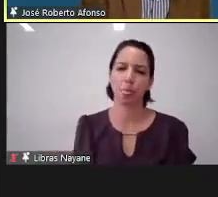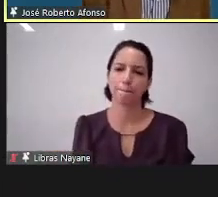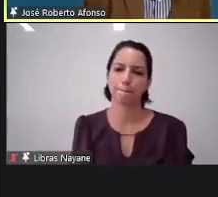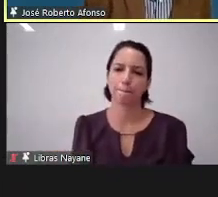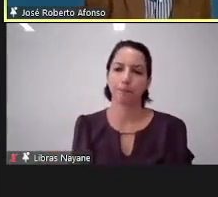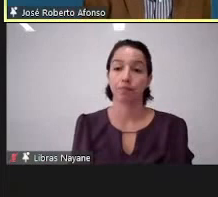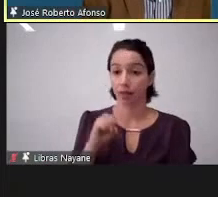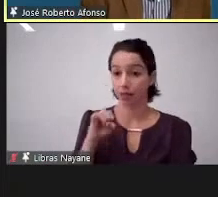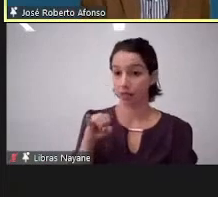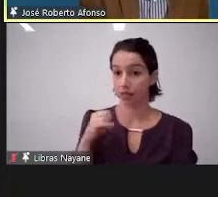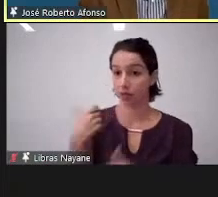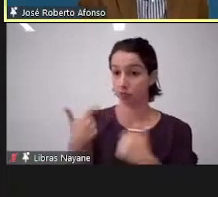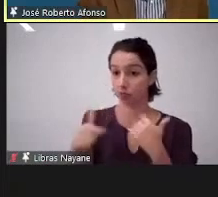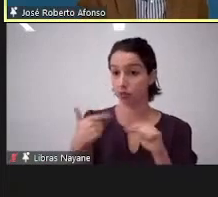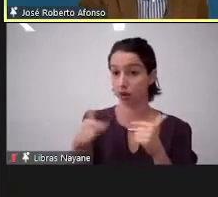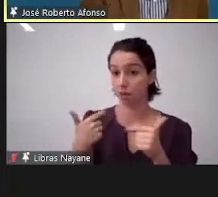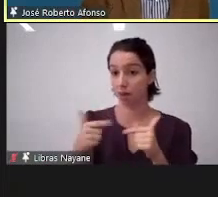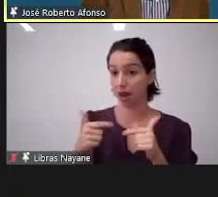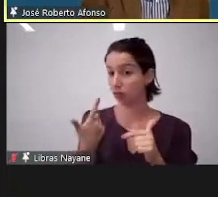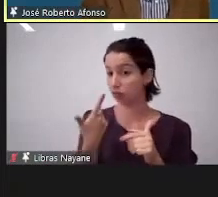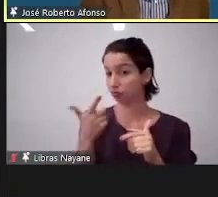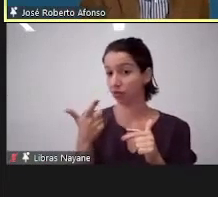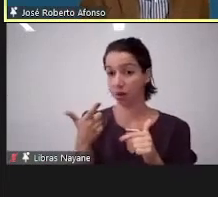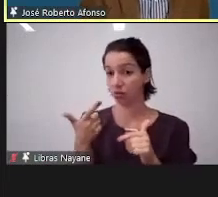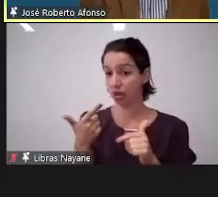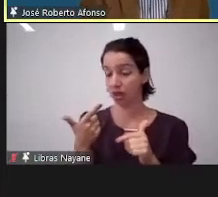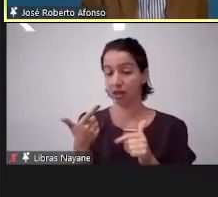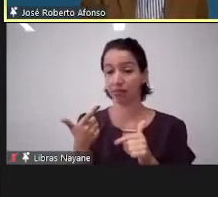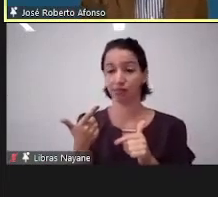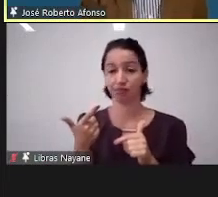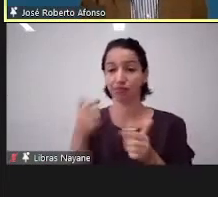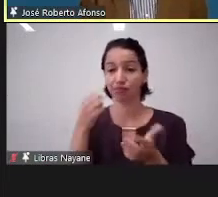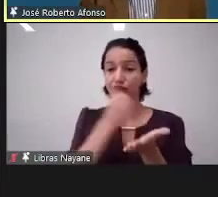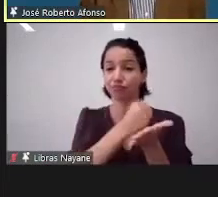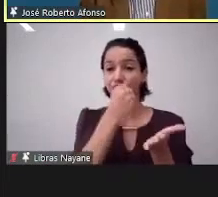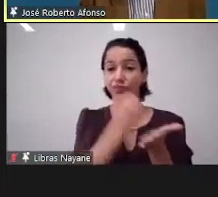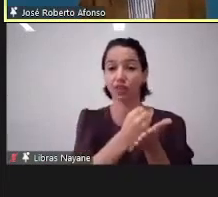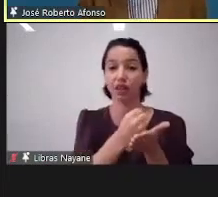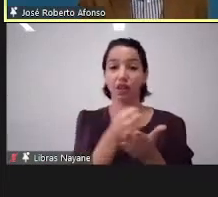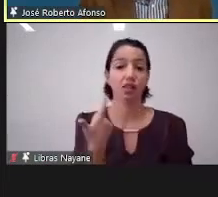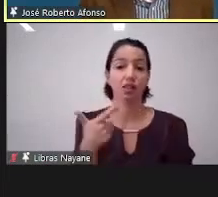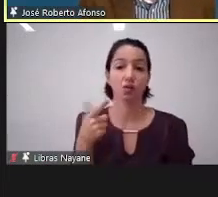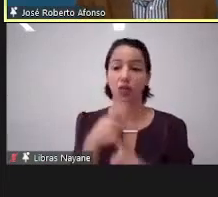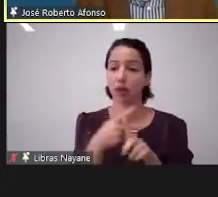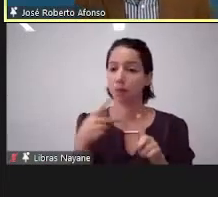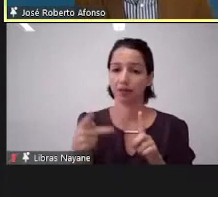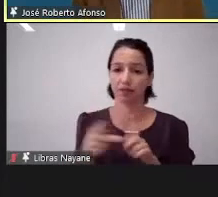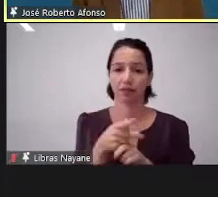If is a jobless work, does not have social security